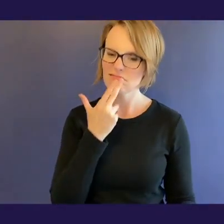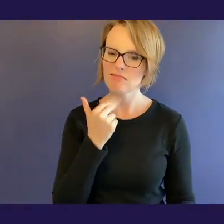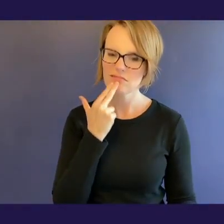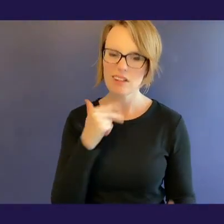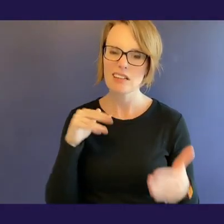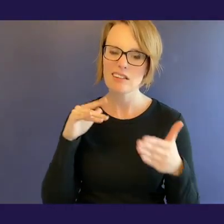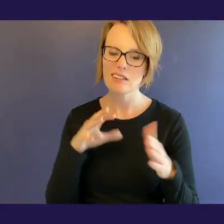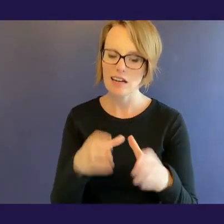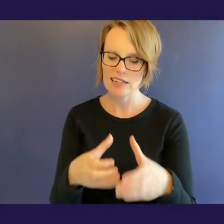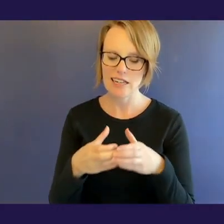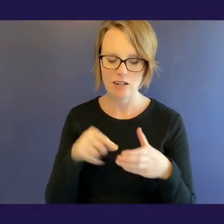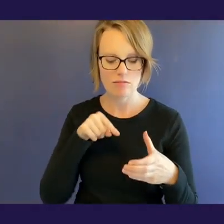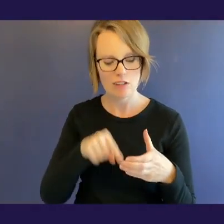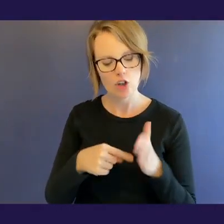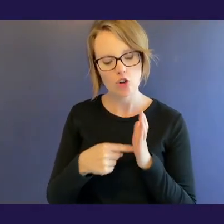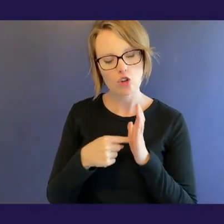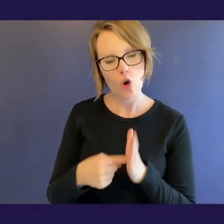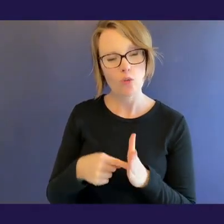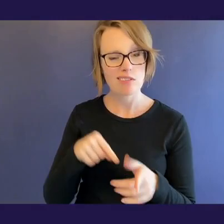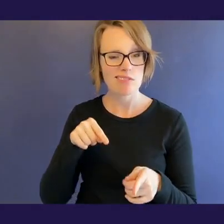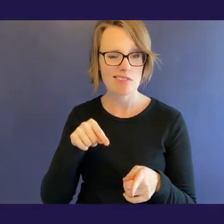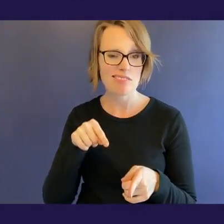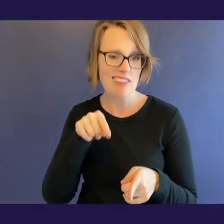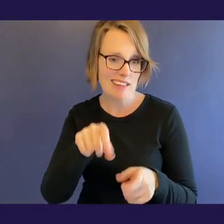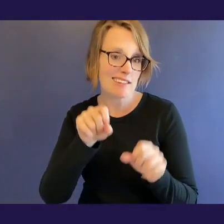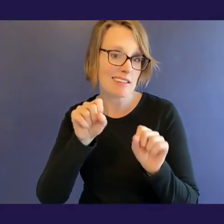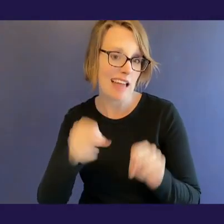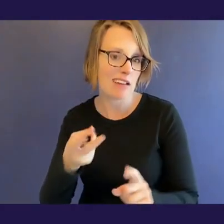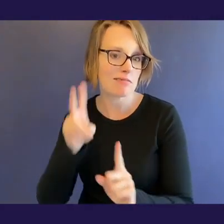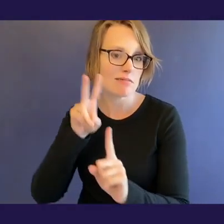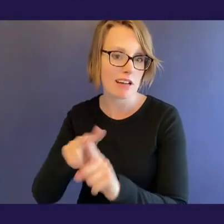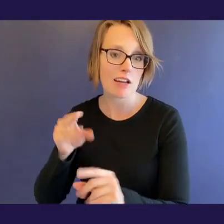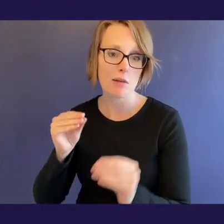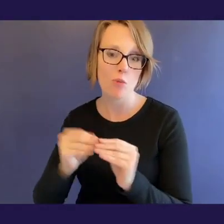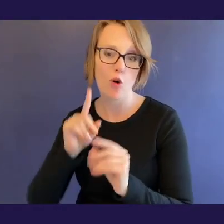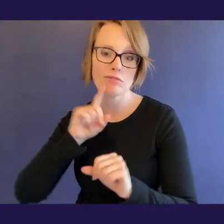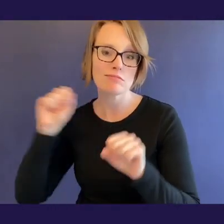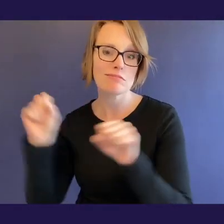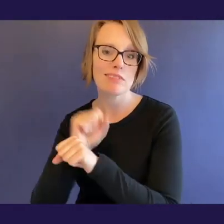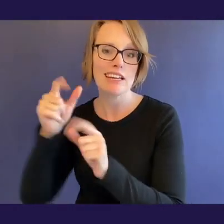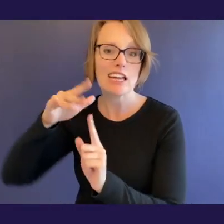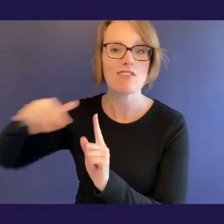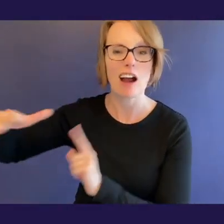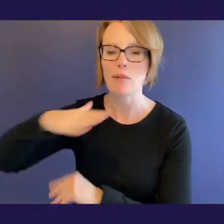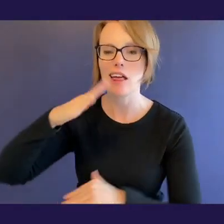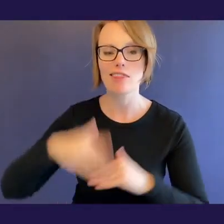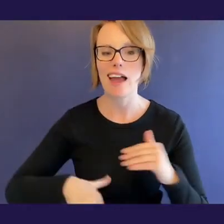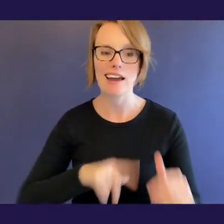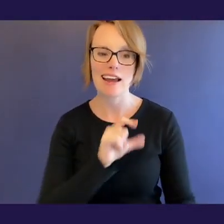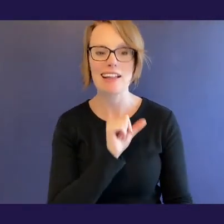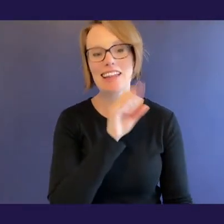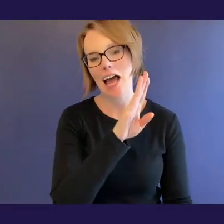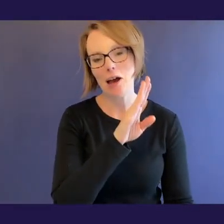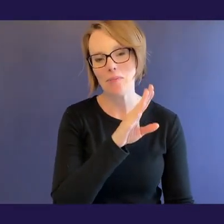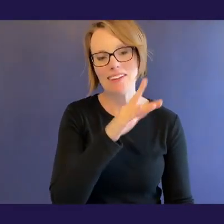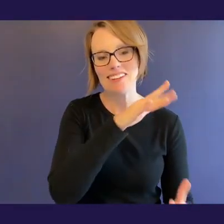that this could operate in a more realistic environment versus just a lab space where we're able to do a randomized trial.